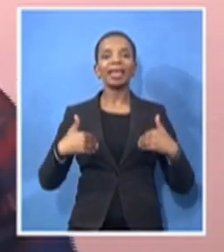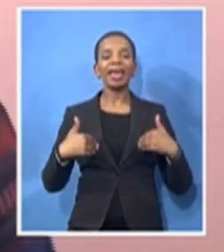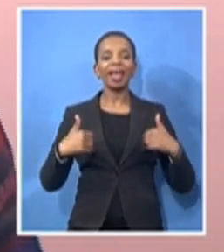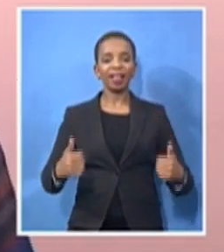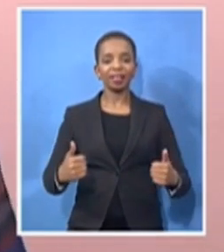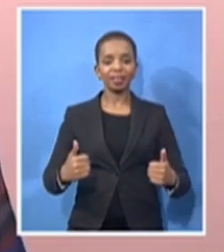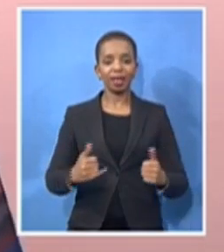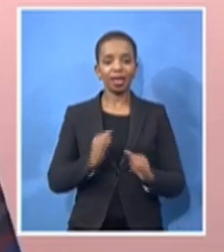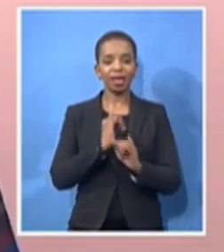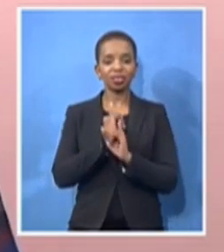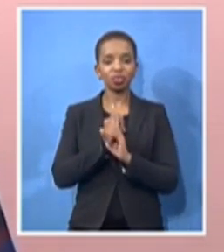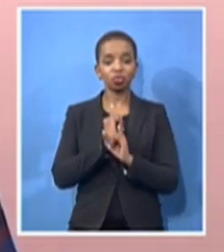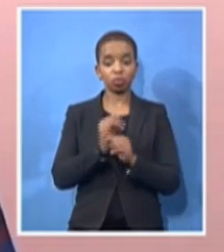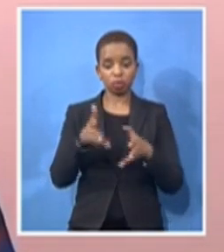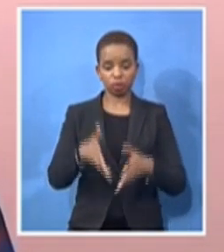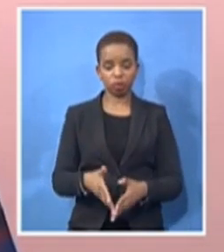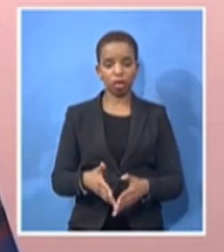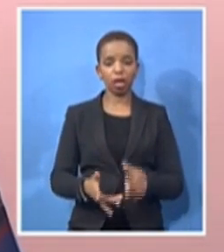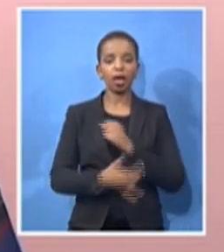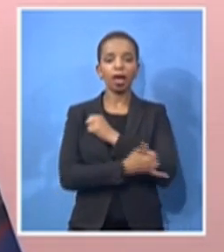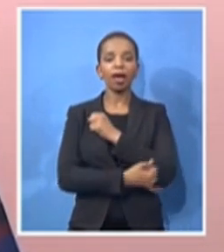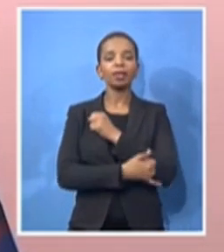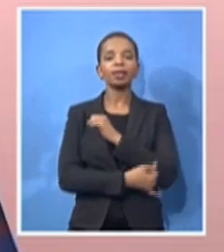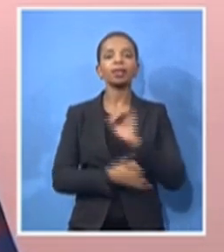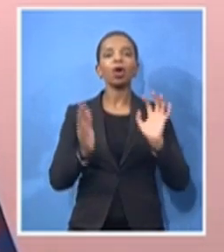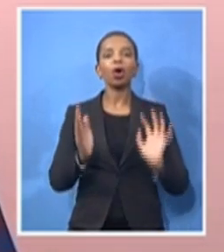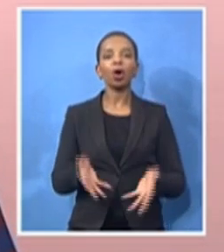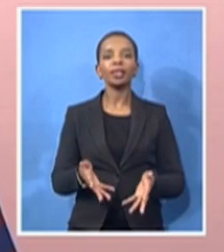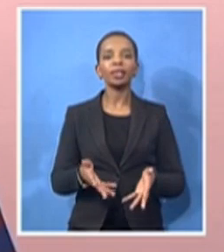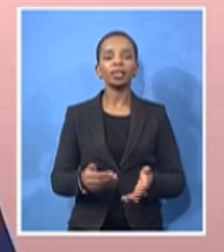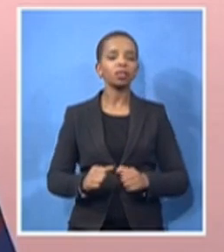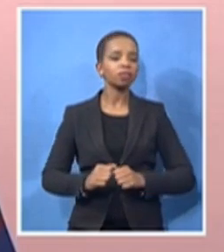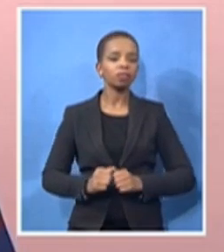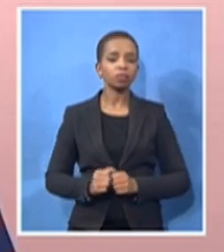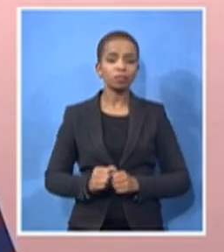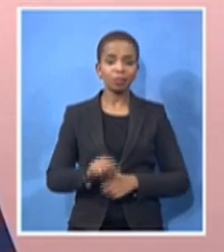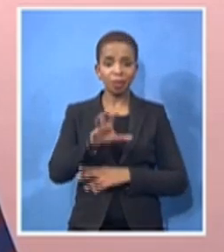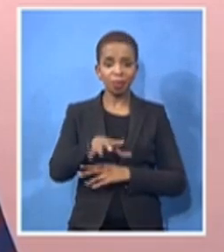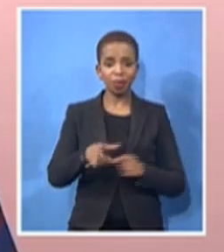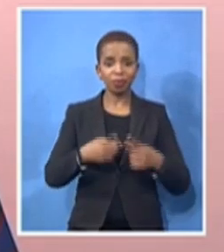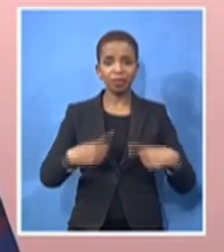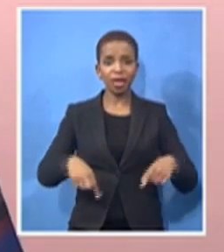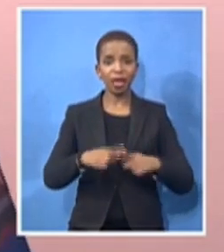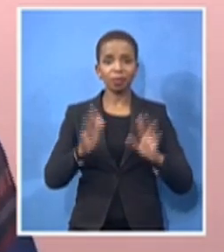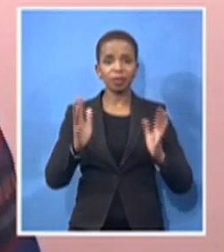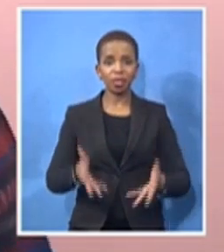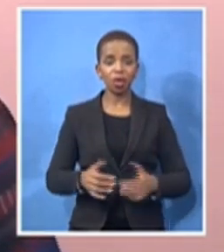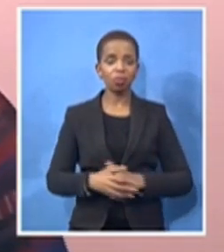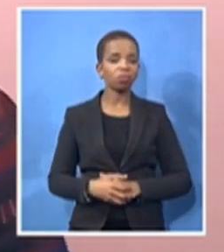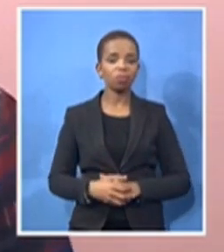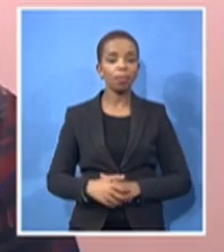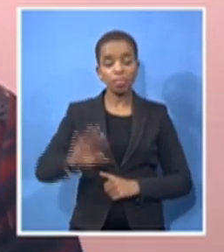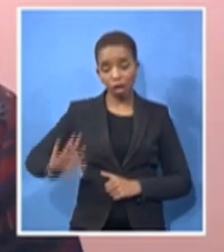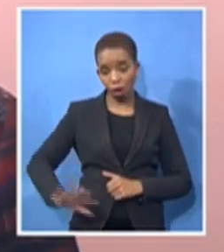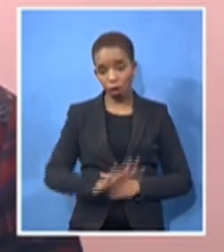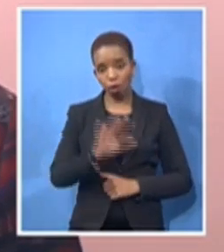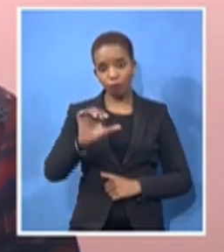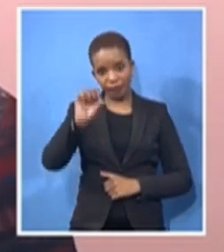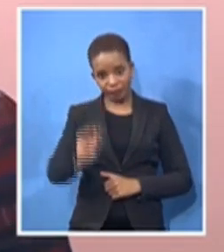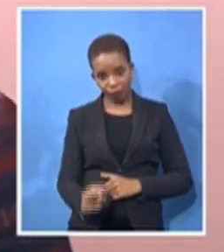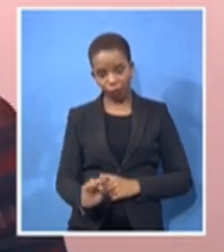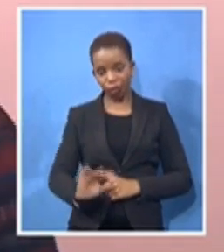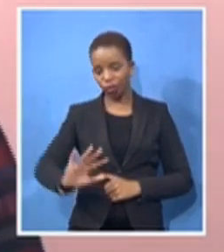province, but in the Southern Hemisphere. As has been said, it's the largest